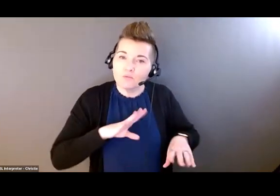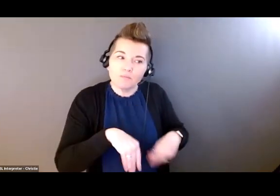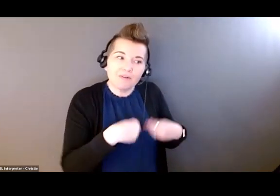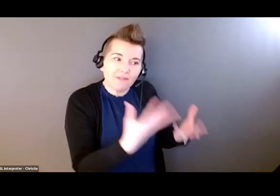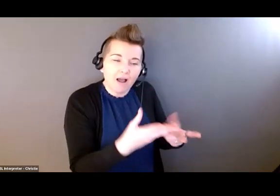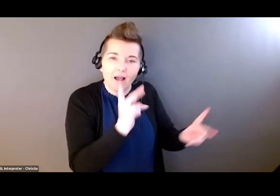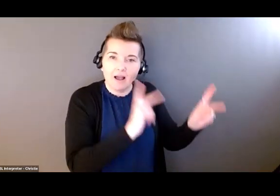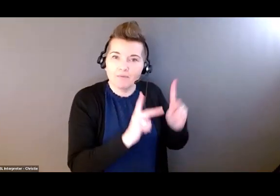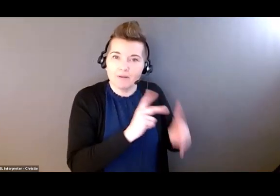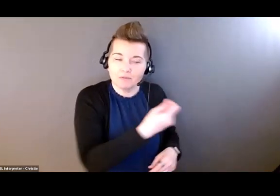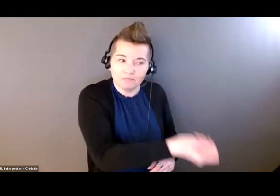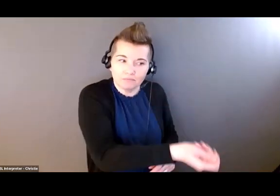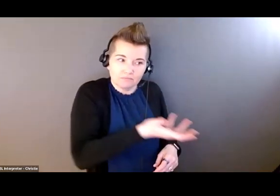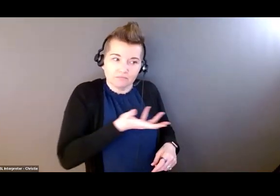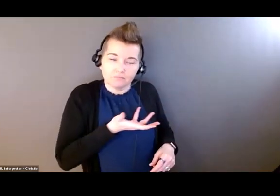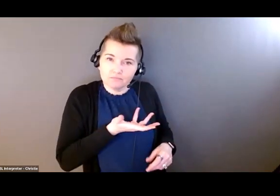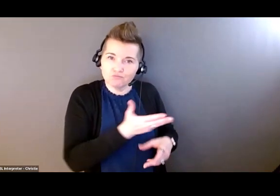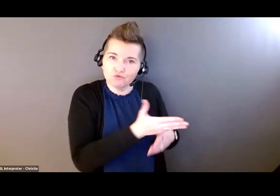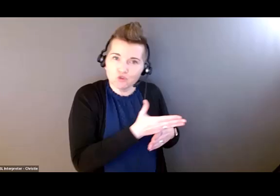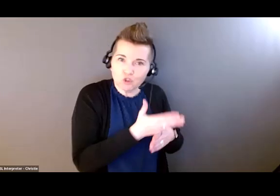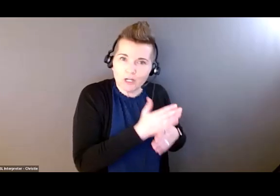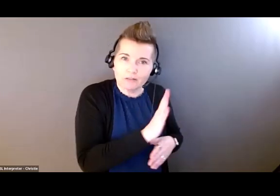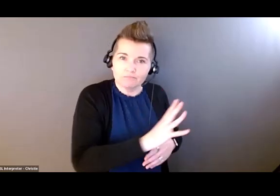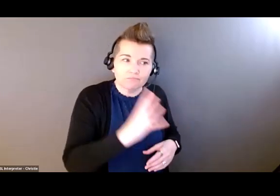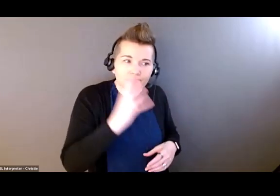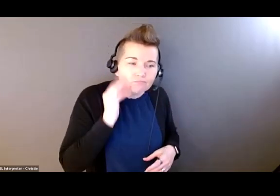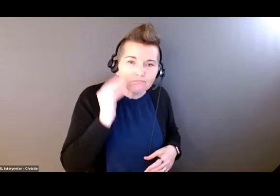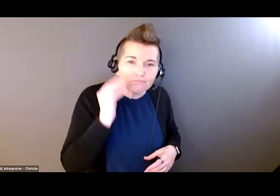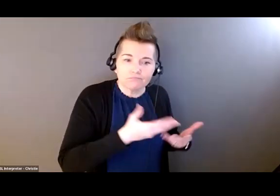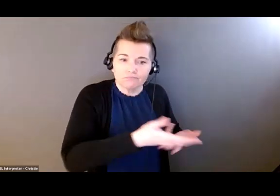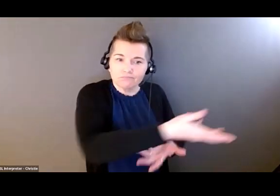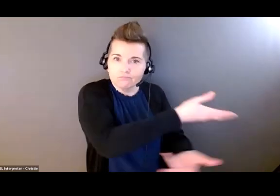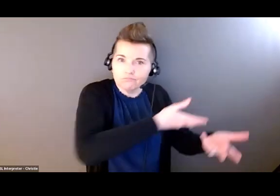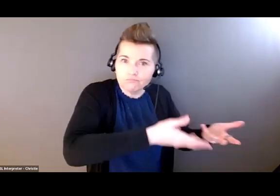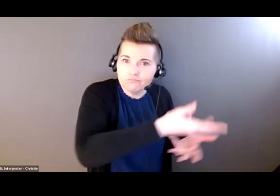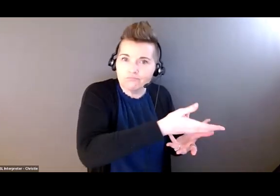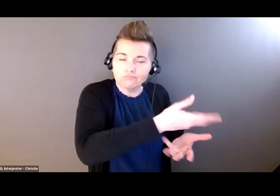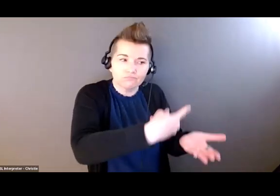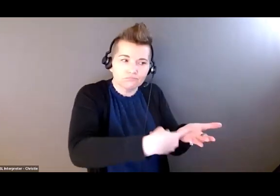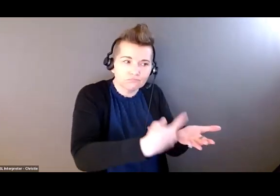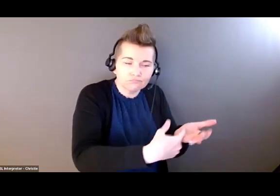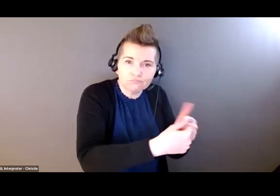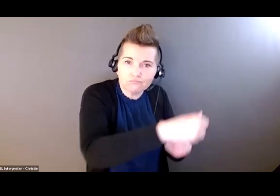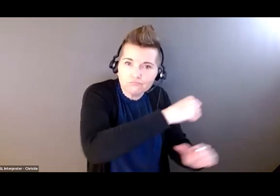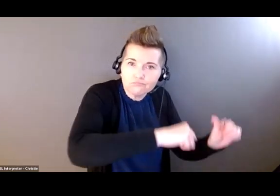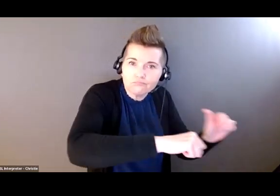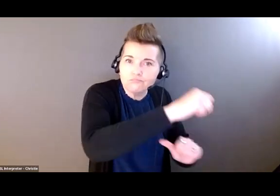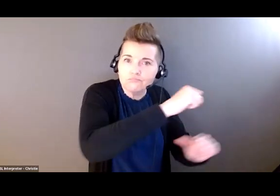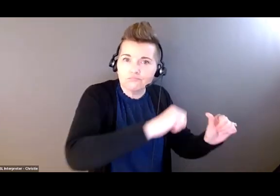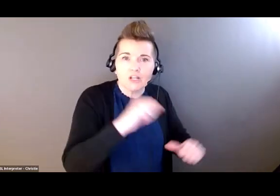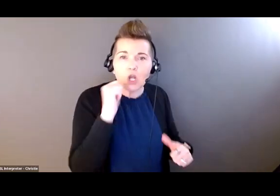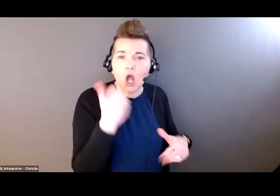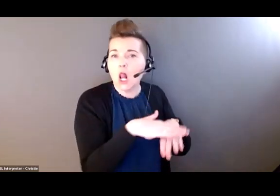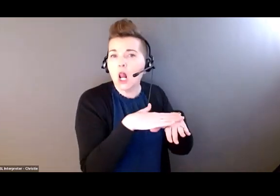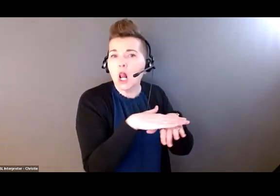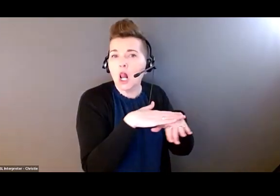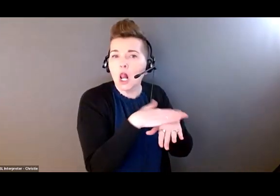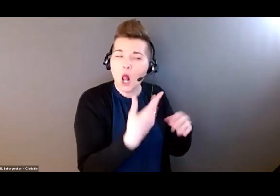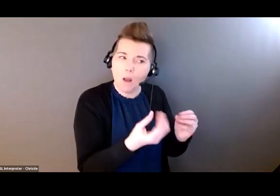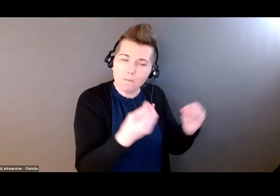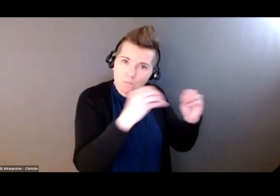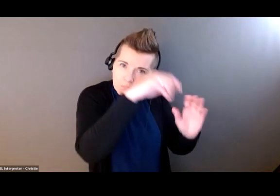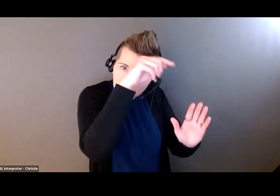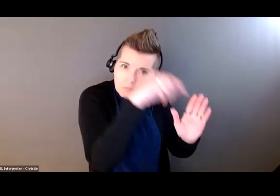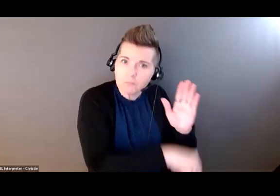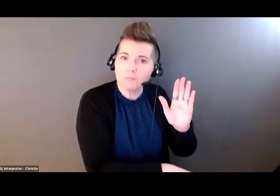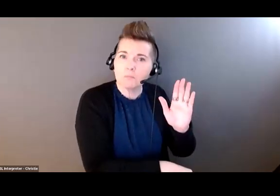world. It provides people the opportunity to speak freely, to share their experiences, and to engage with each other